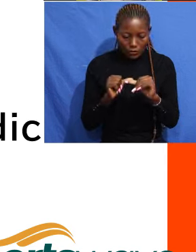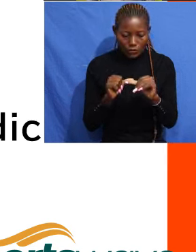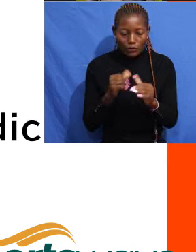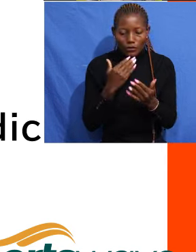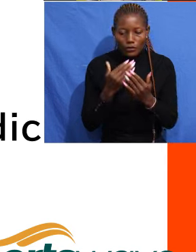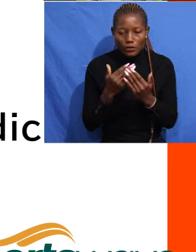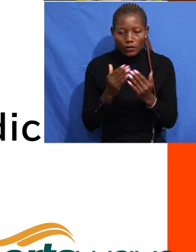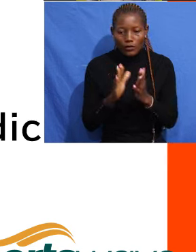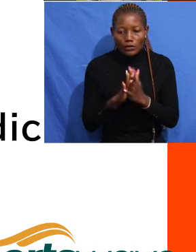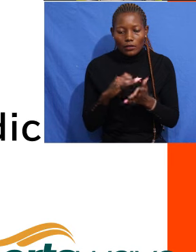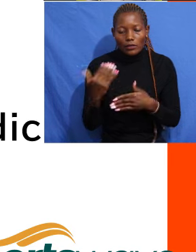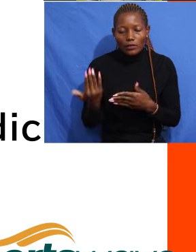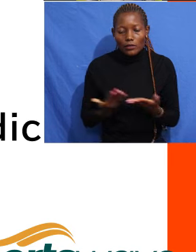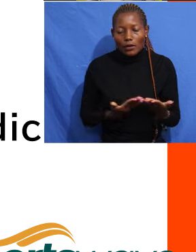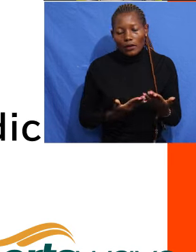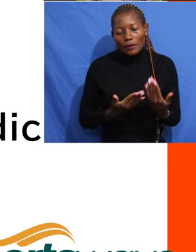welcome.